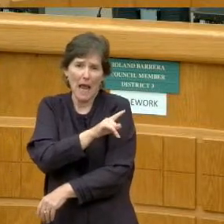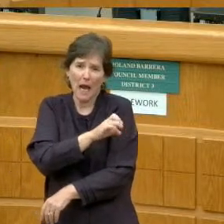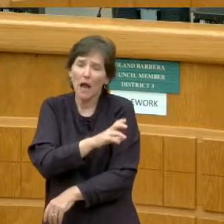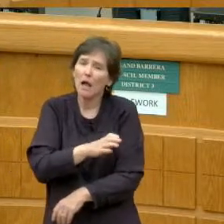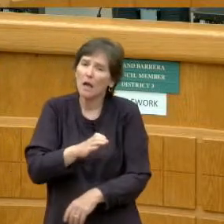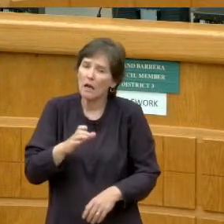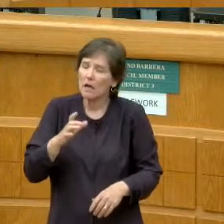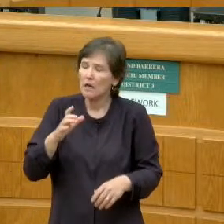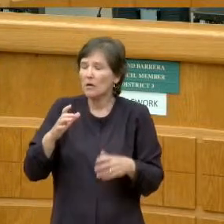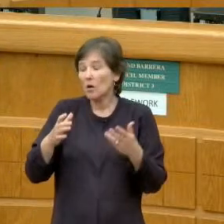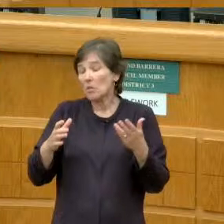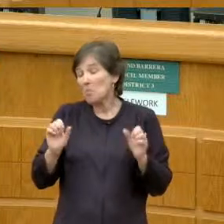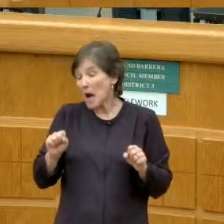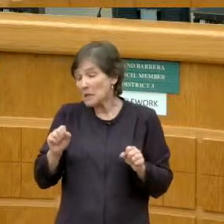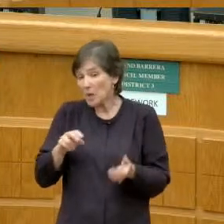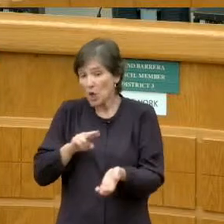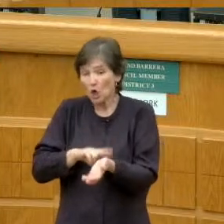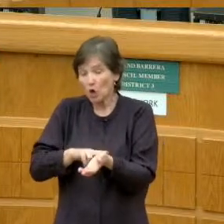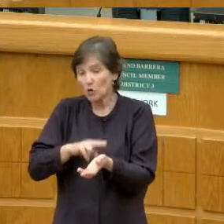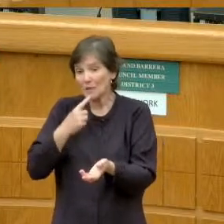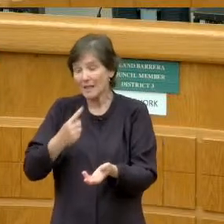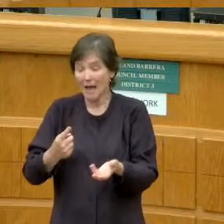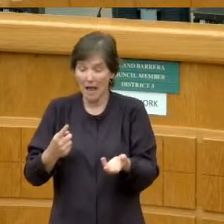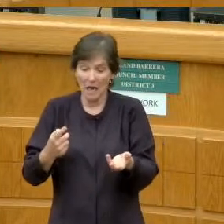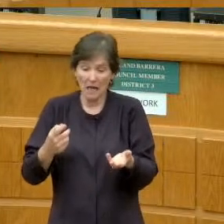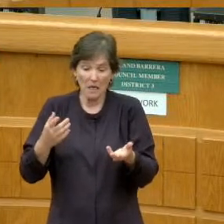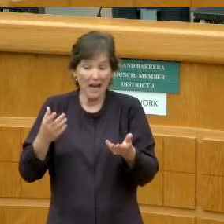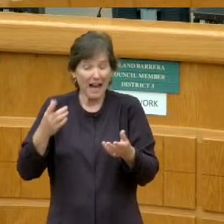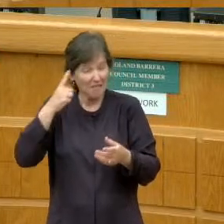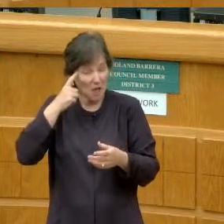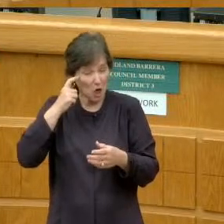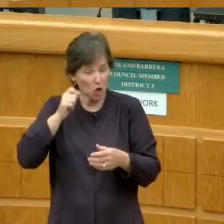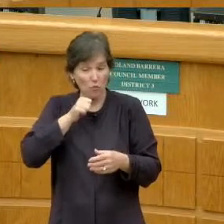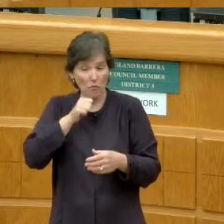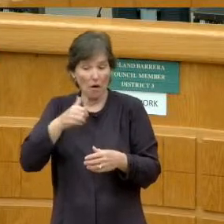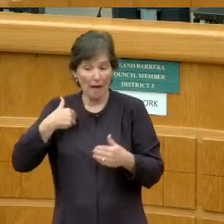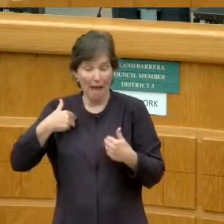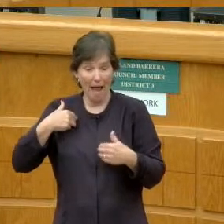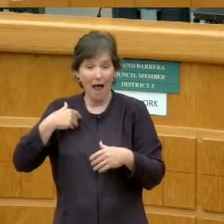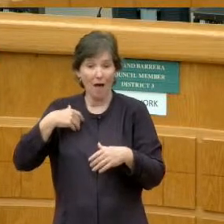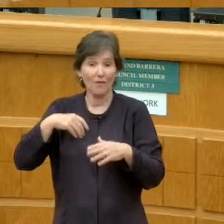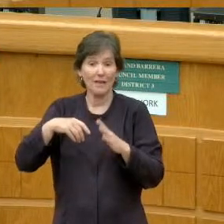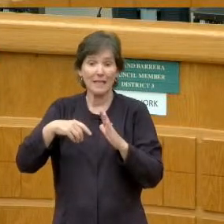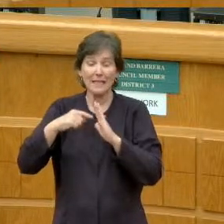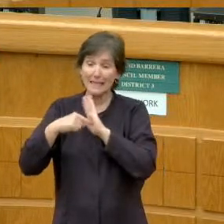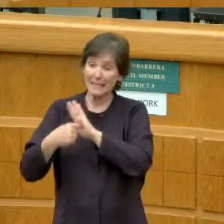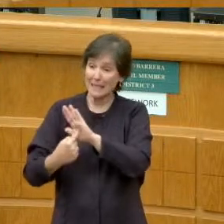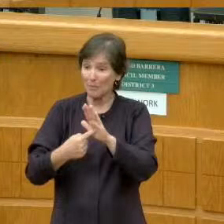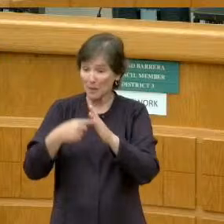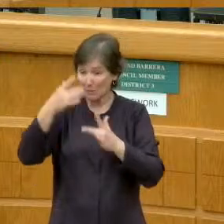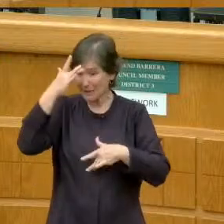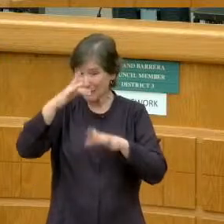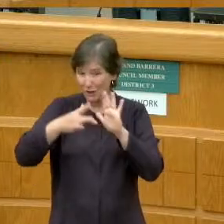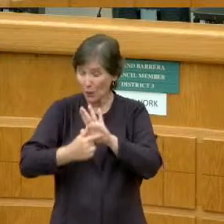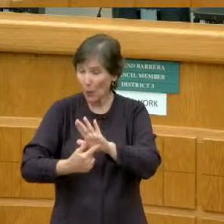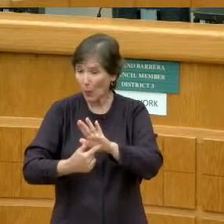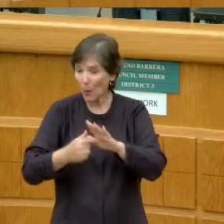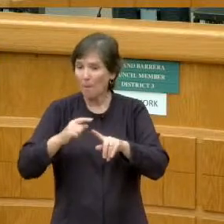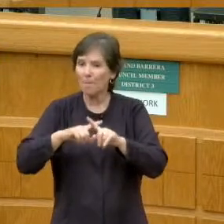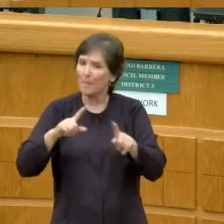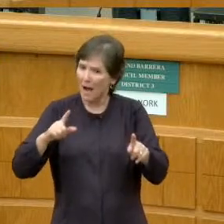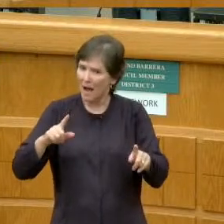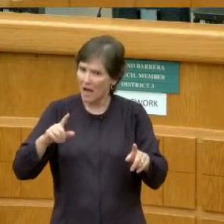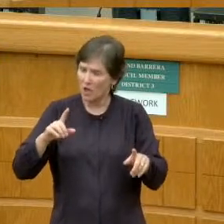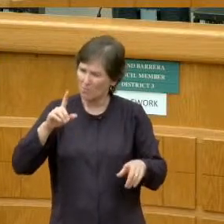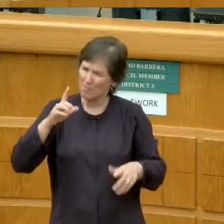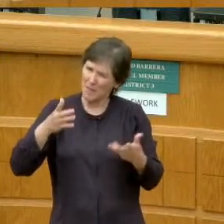clinic visit. Or they may say, sounds like you're asymptomatic, but let me answer your question about going back to work. Let me